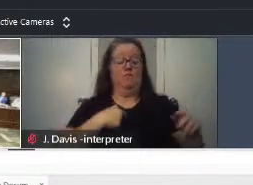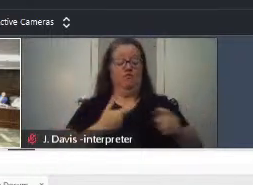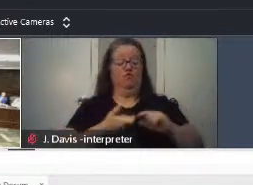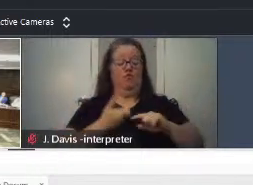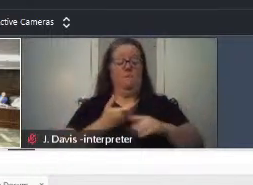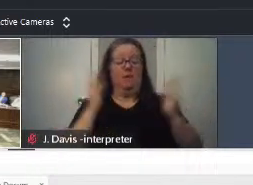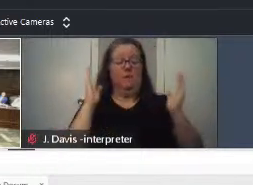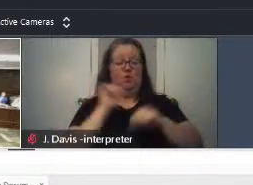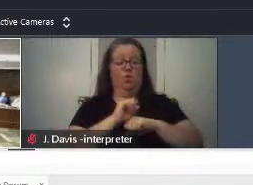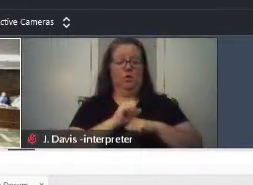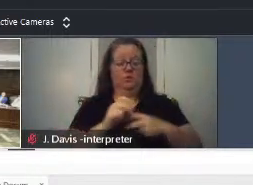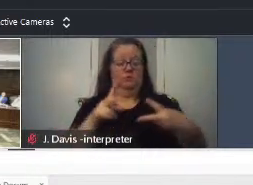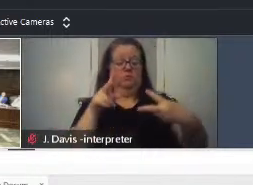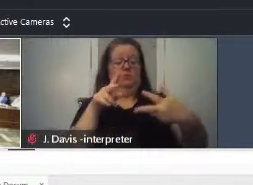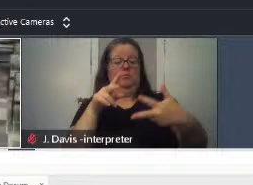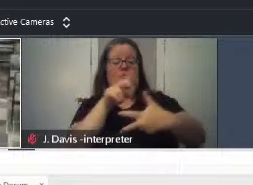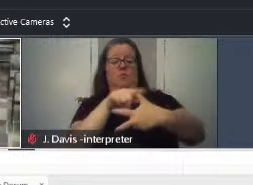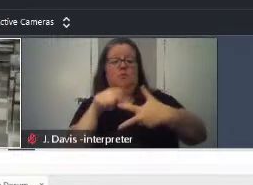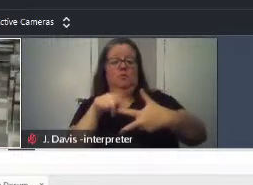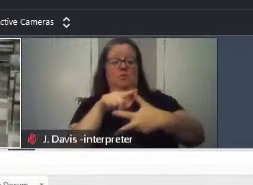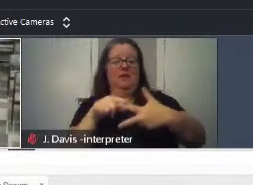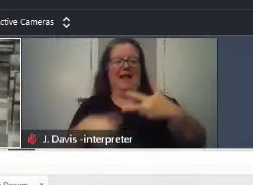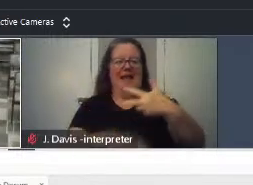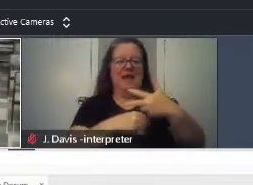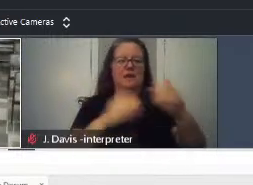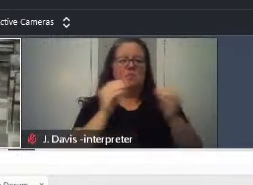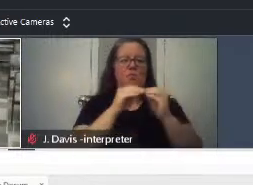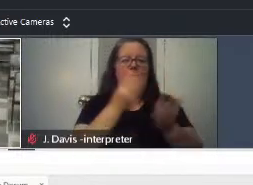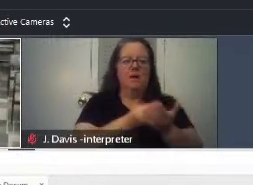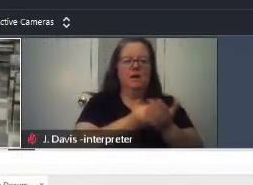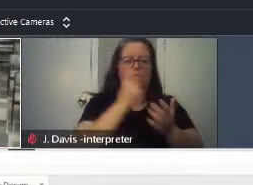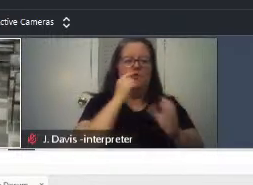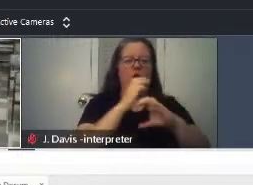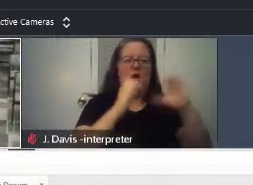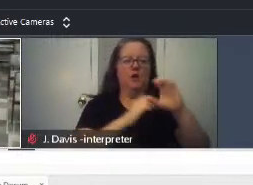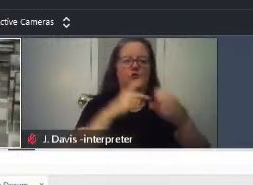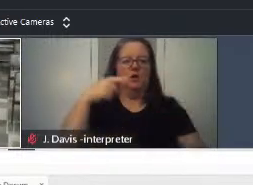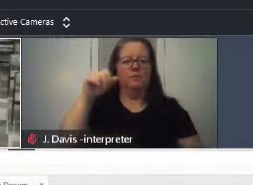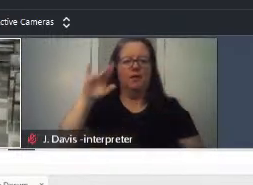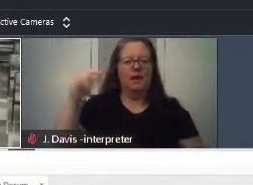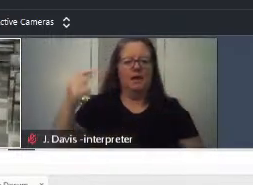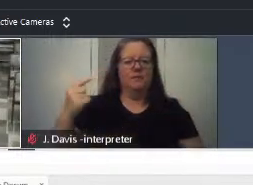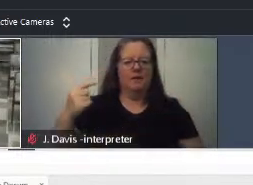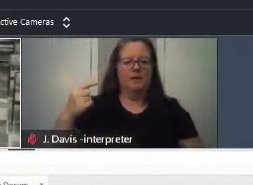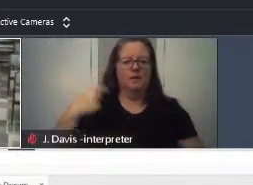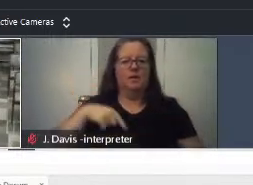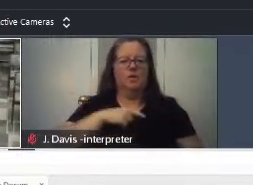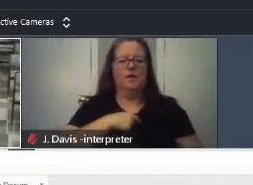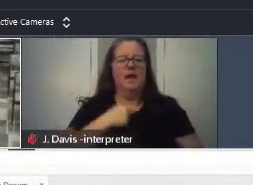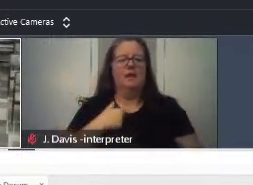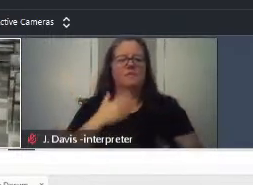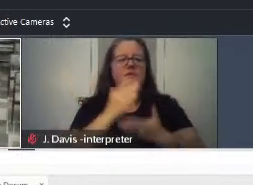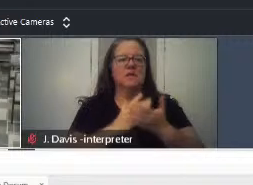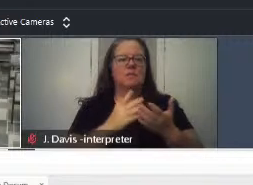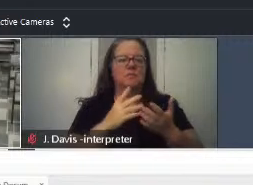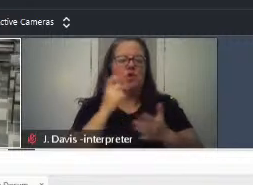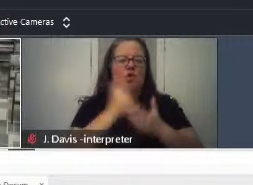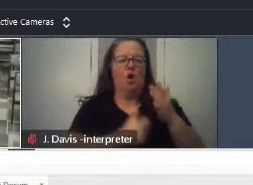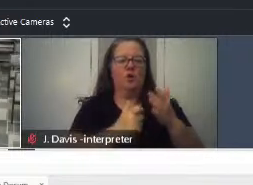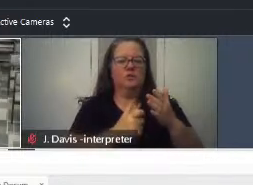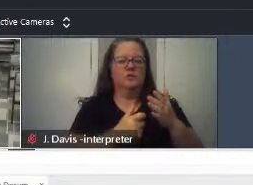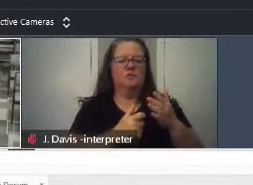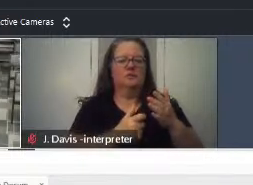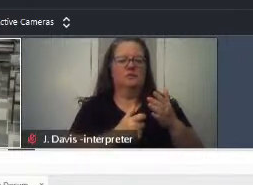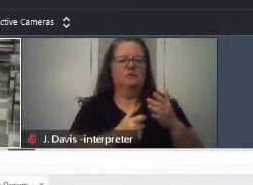So the first two items are just adding additional funding for our contract paving from a previous paving cycles. We had some cost overruns, so we're just trying to finish up